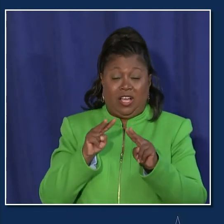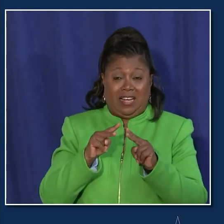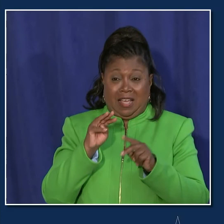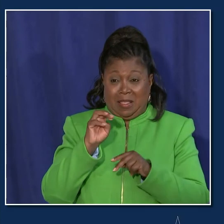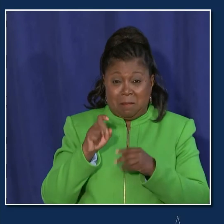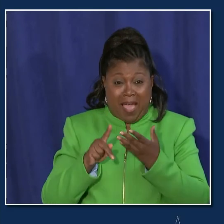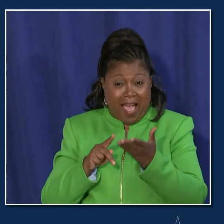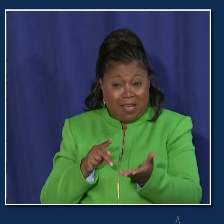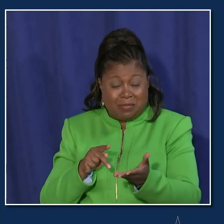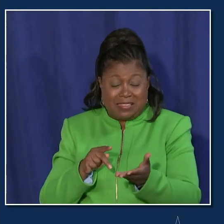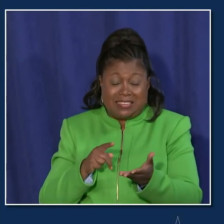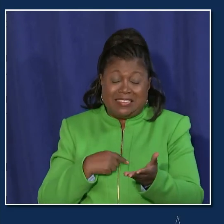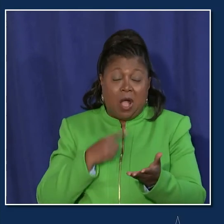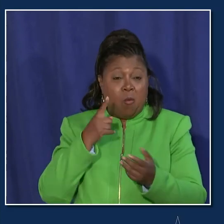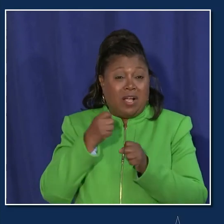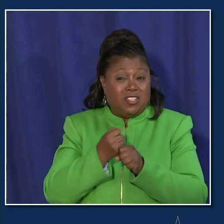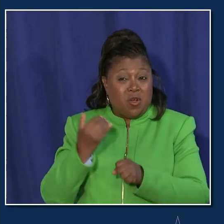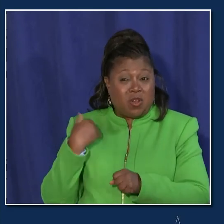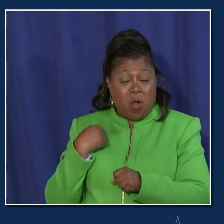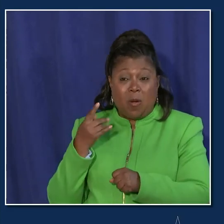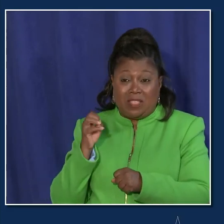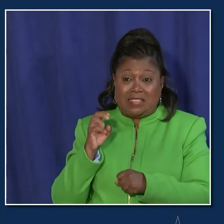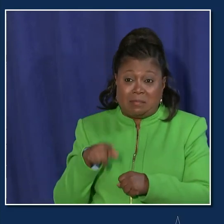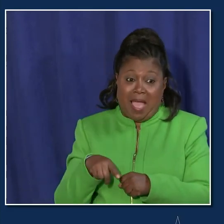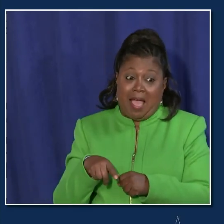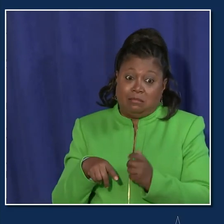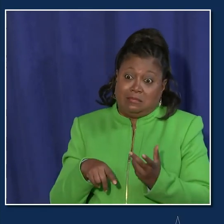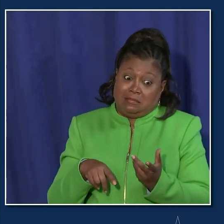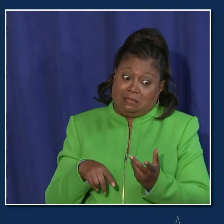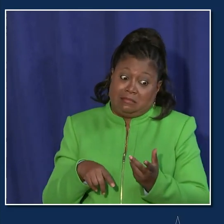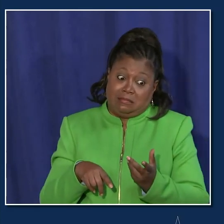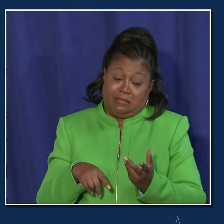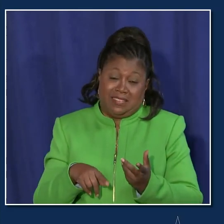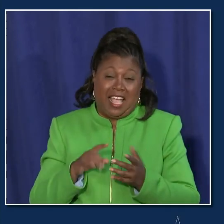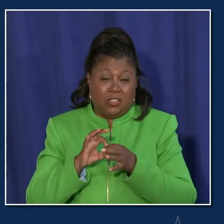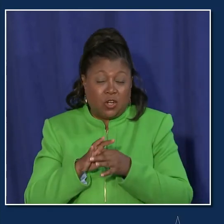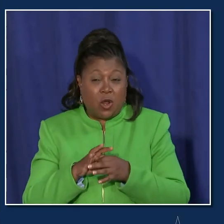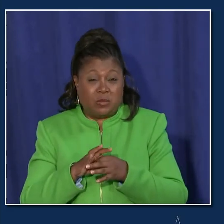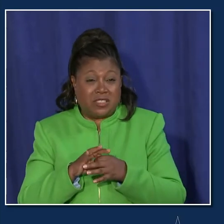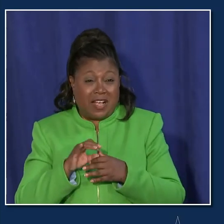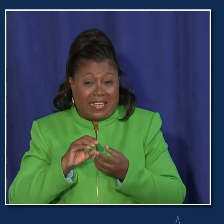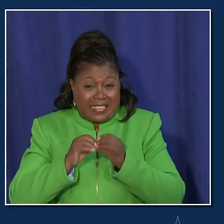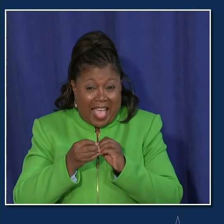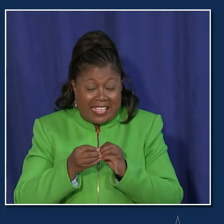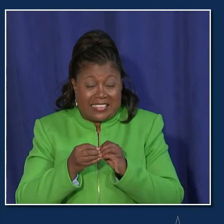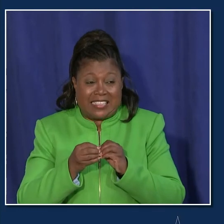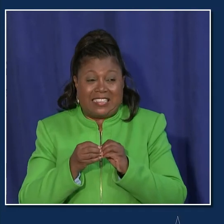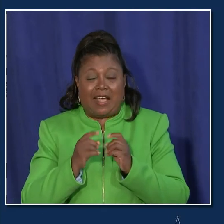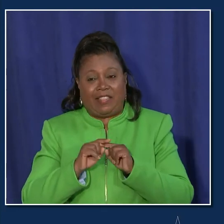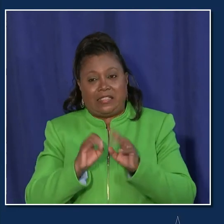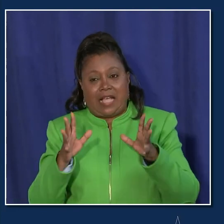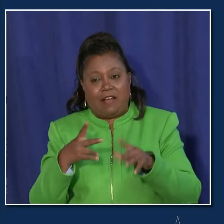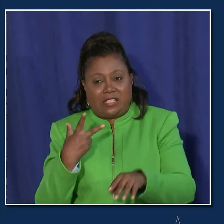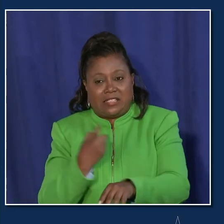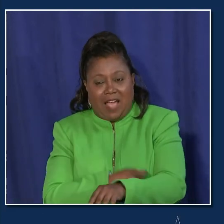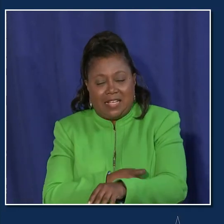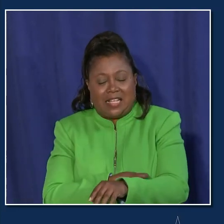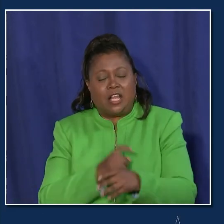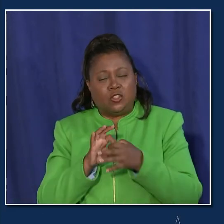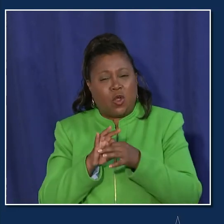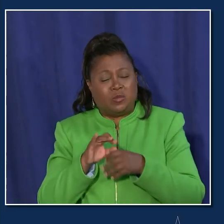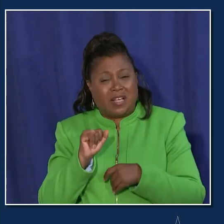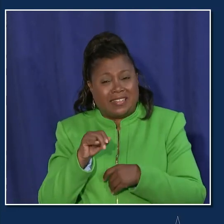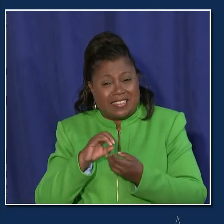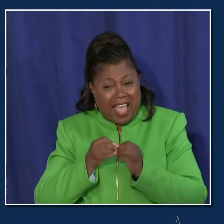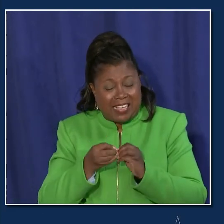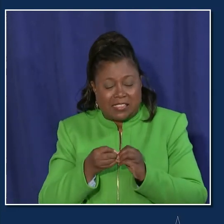map, a year ago, this map, in terms of cases, and this is obviously vaccines, but in terms of